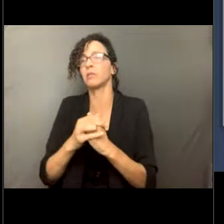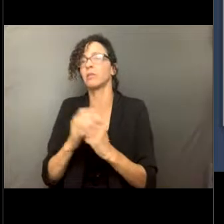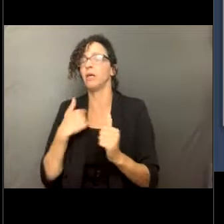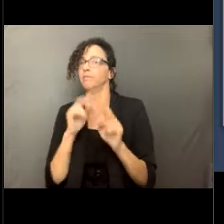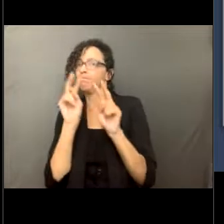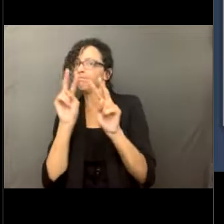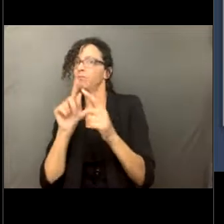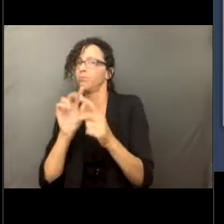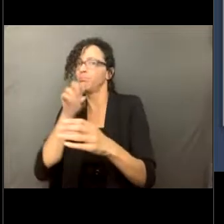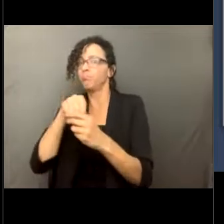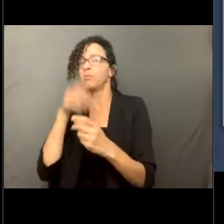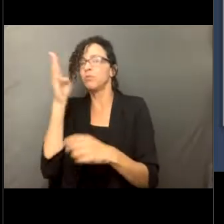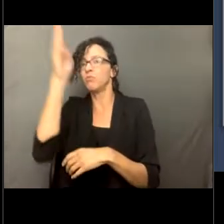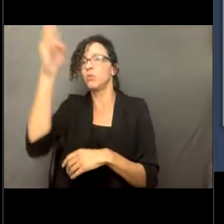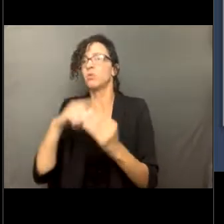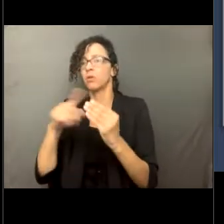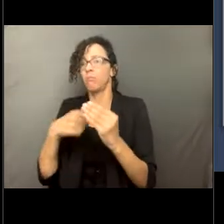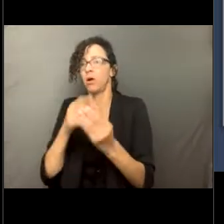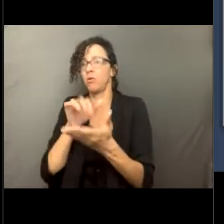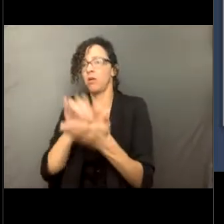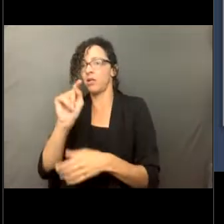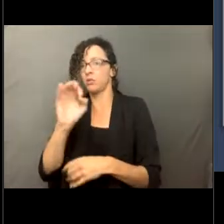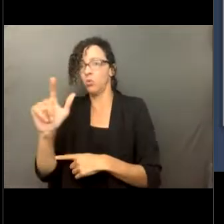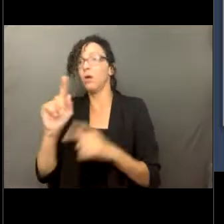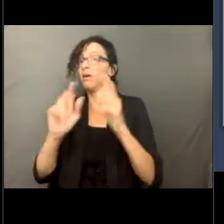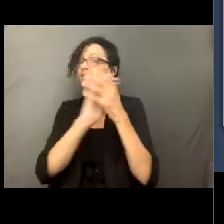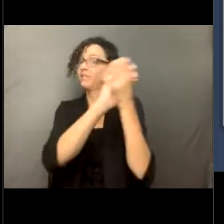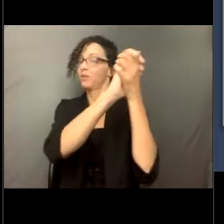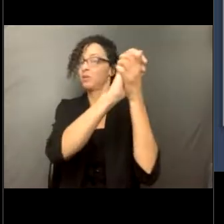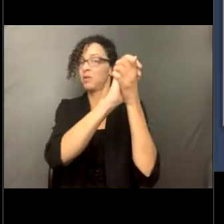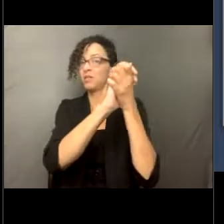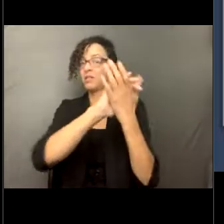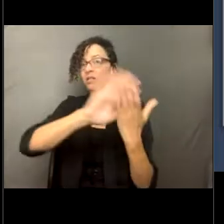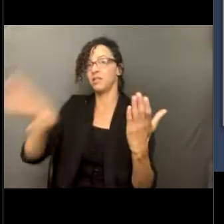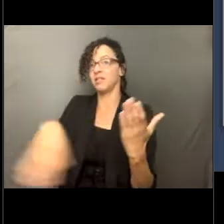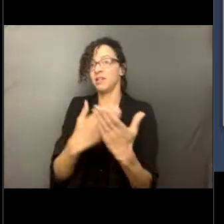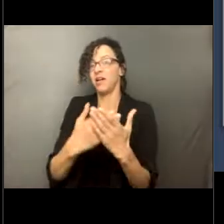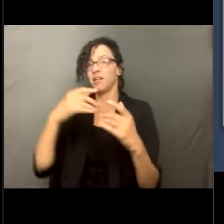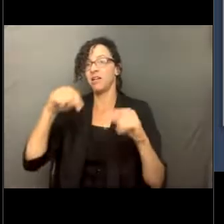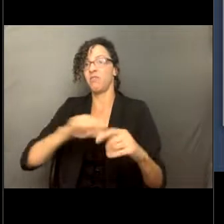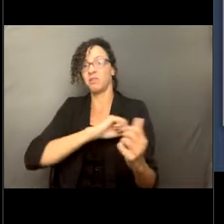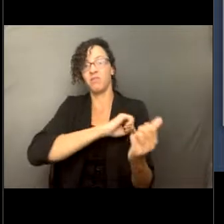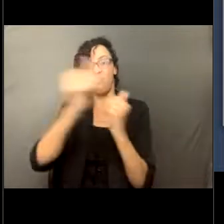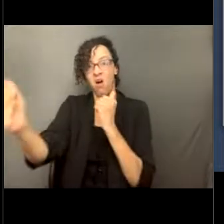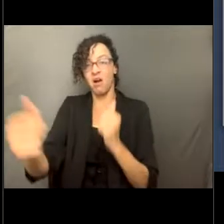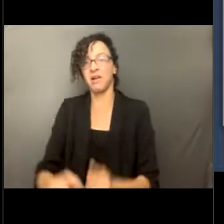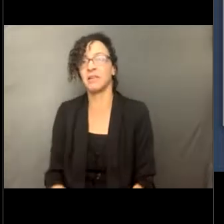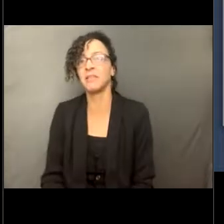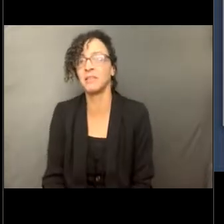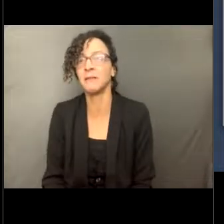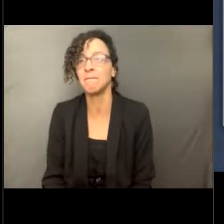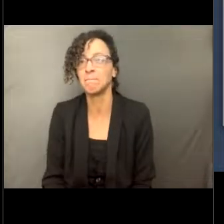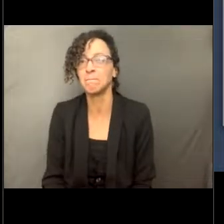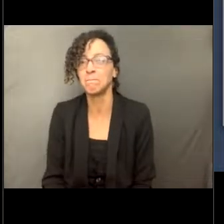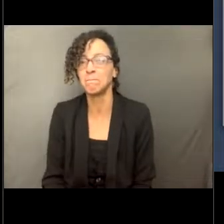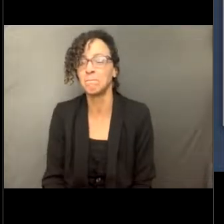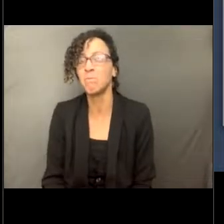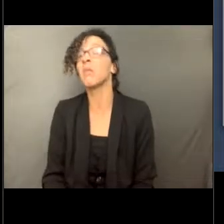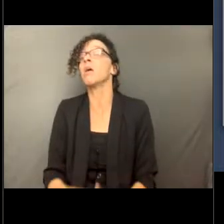around this tool, but congratulations on getting this far. And in terms of the questions around